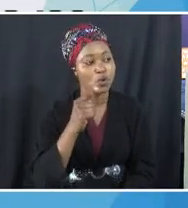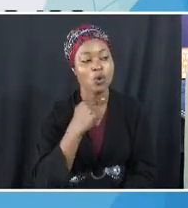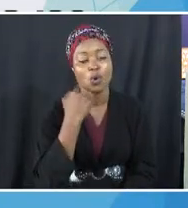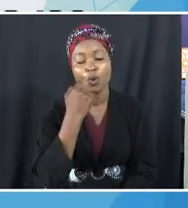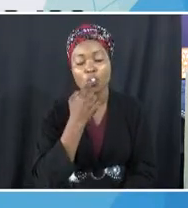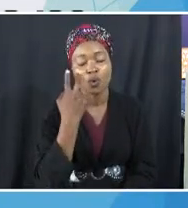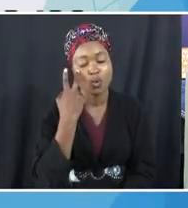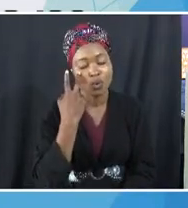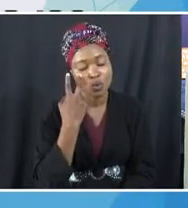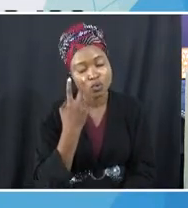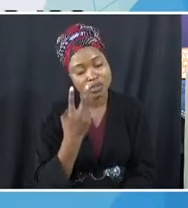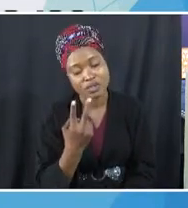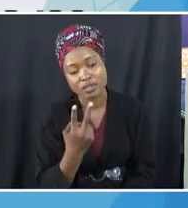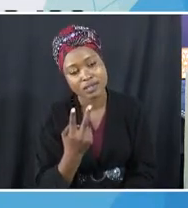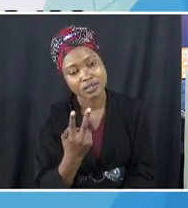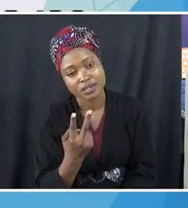you would see